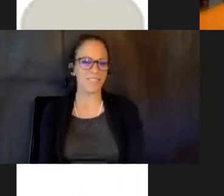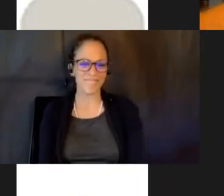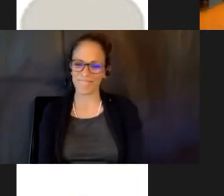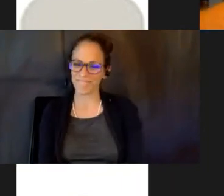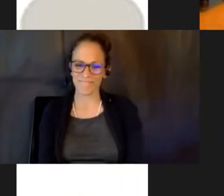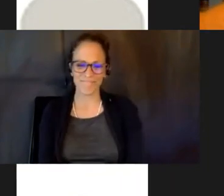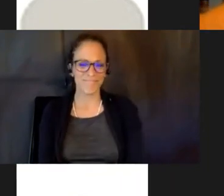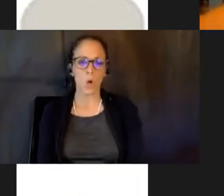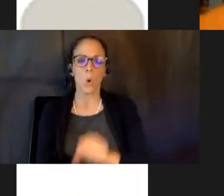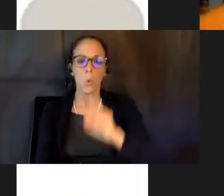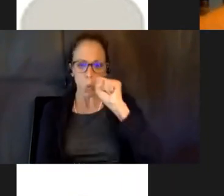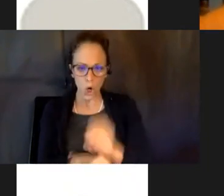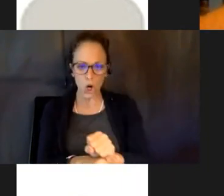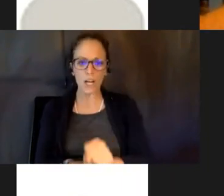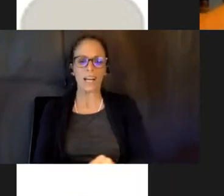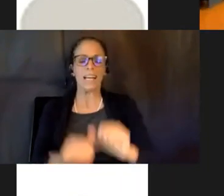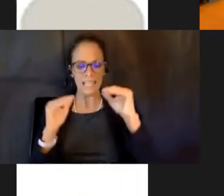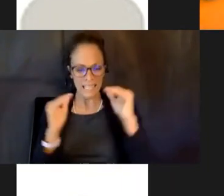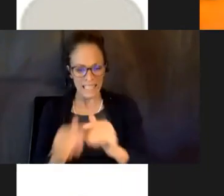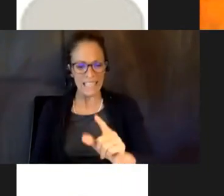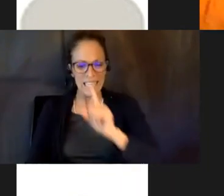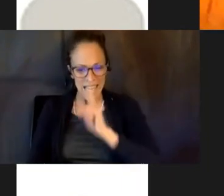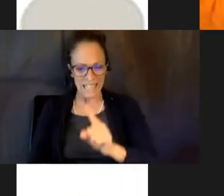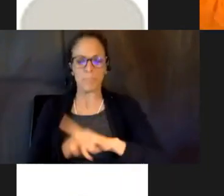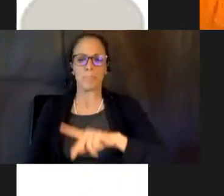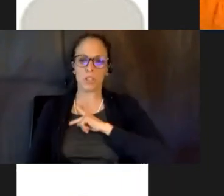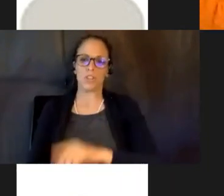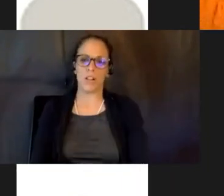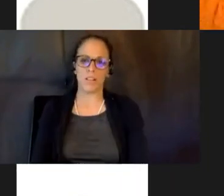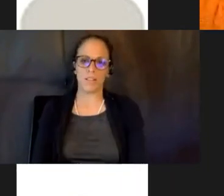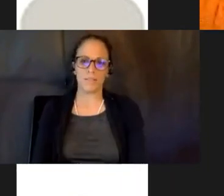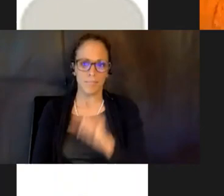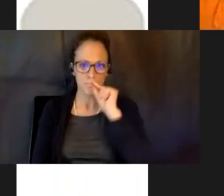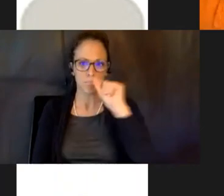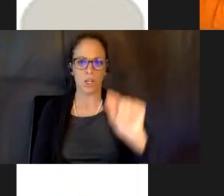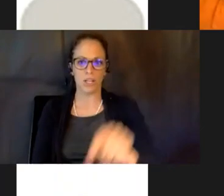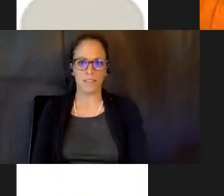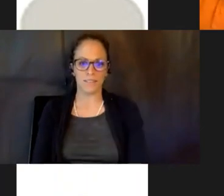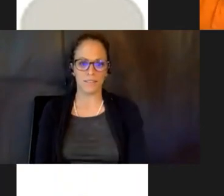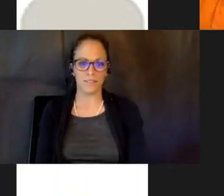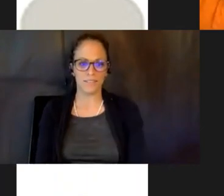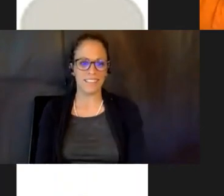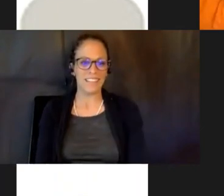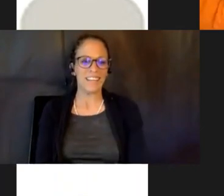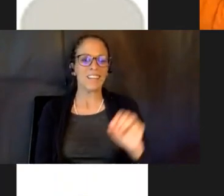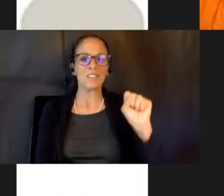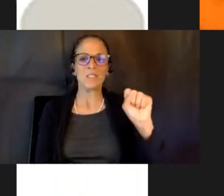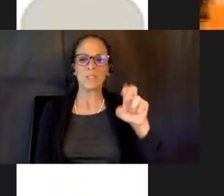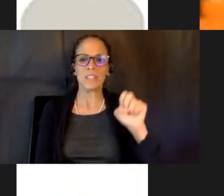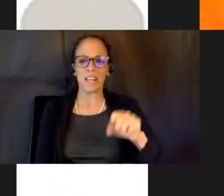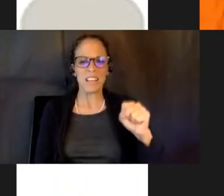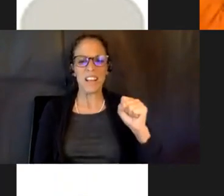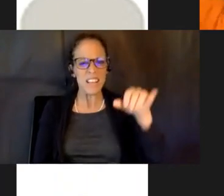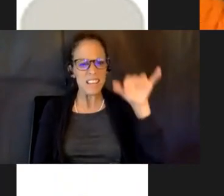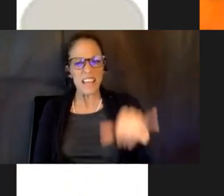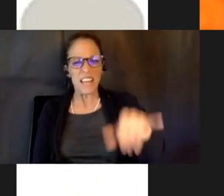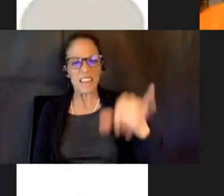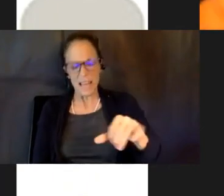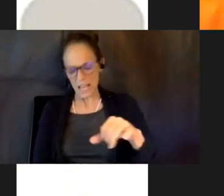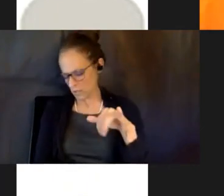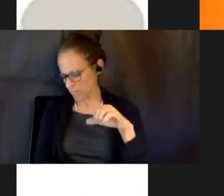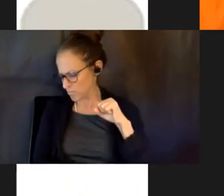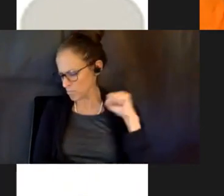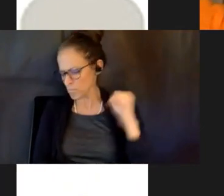a word. Right? No one has ever articulated that more clearly than you just now. Bam. Bam.